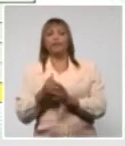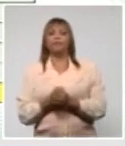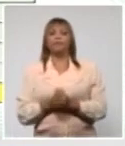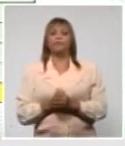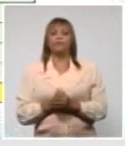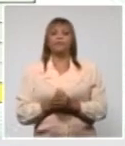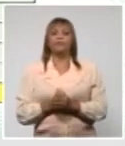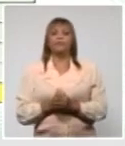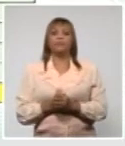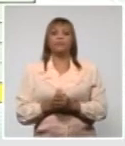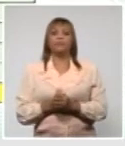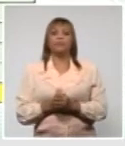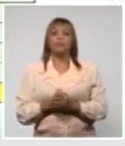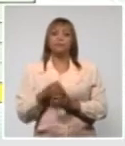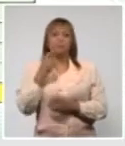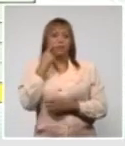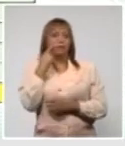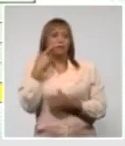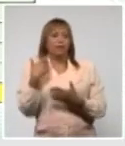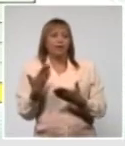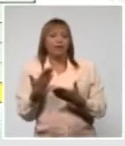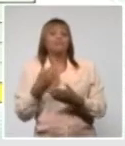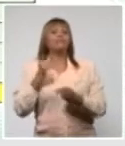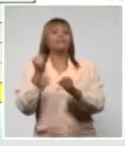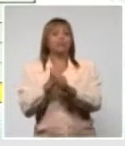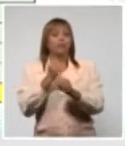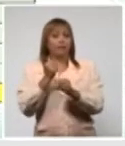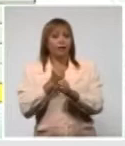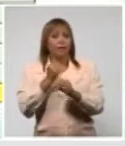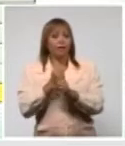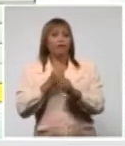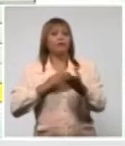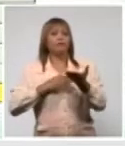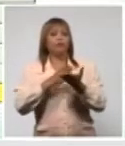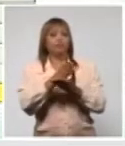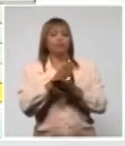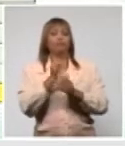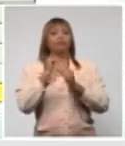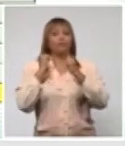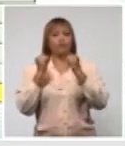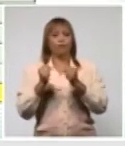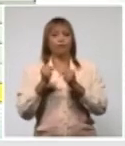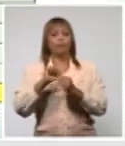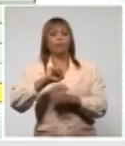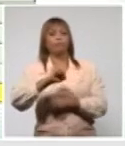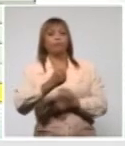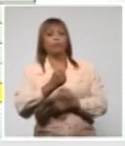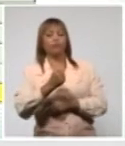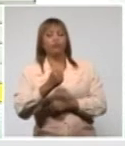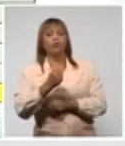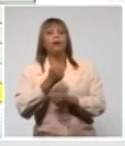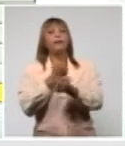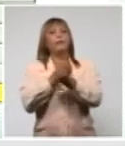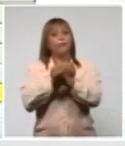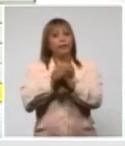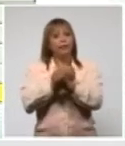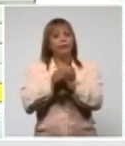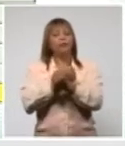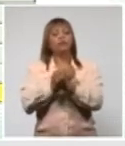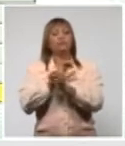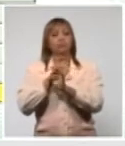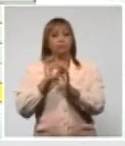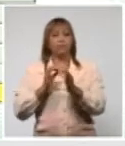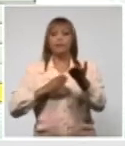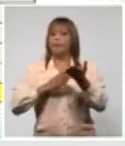next with 2.08, similar to the day before. Matanzas and Artemisa have lowered